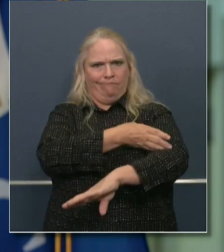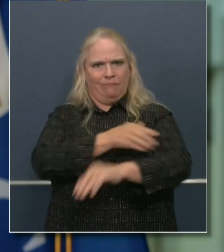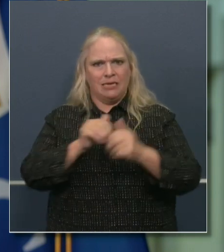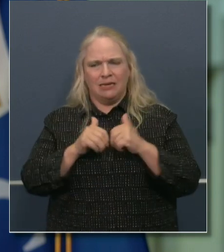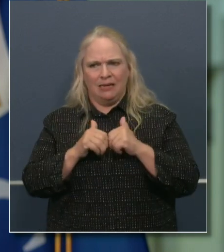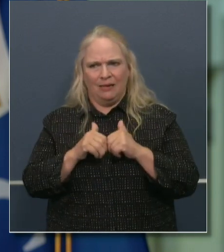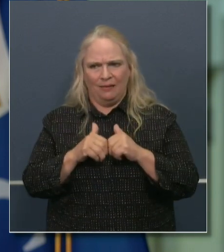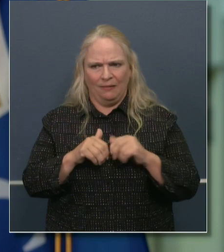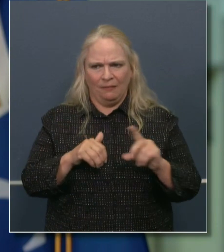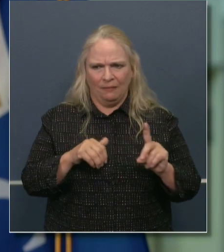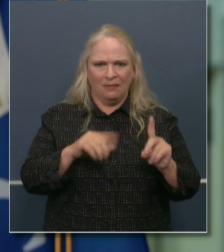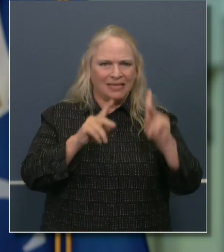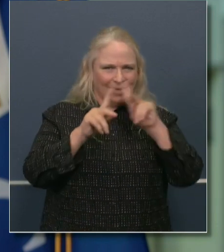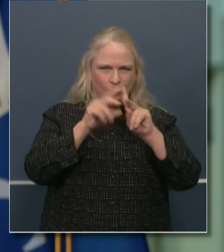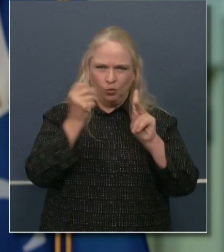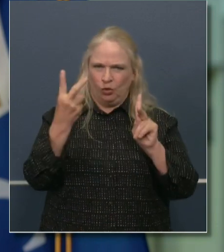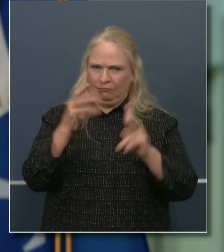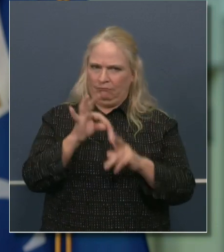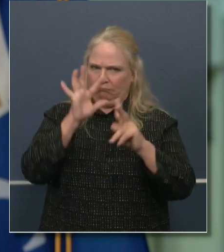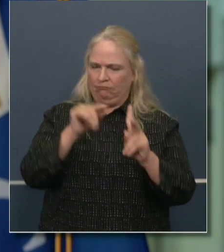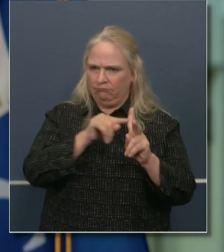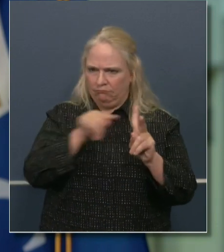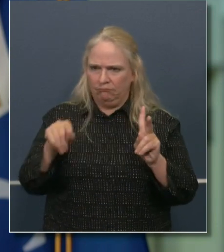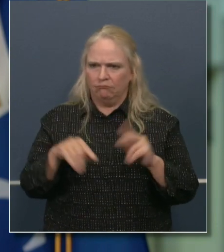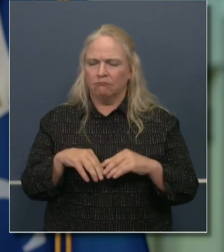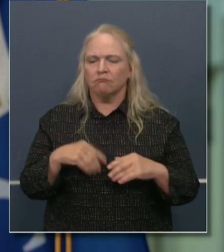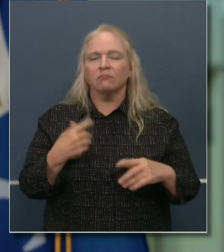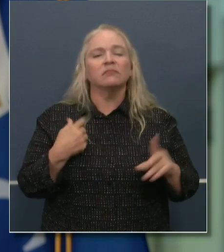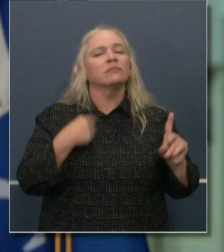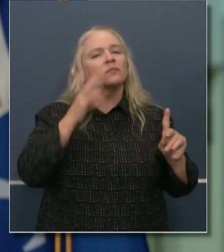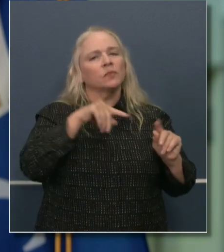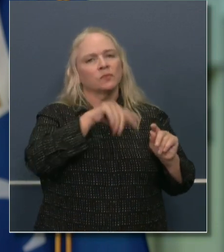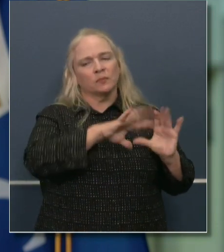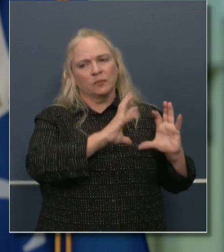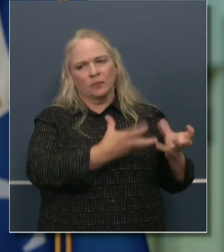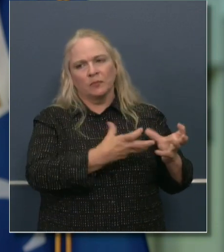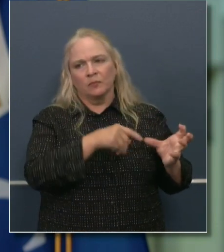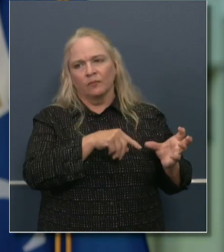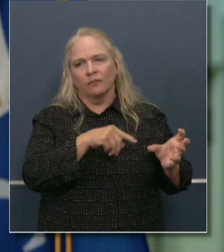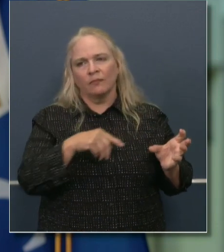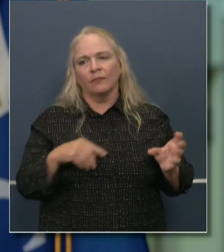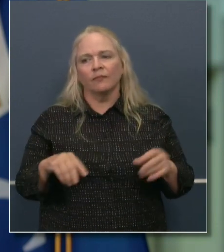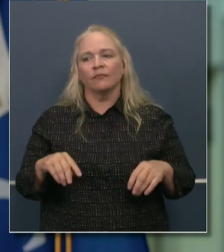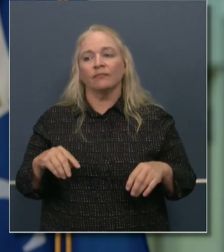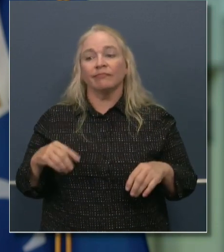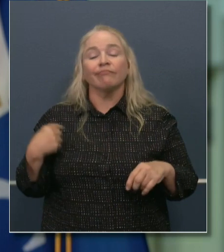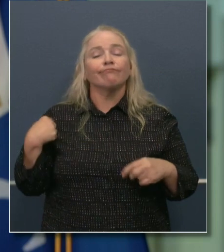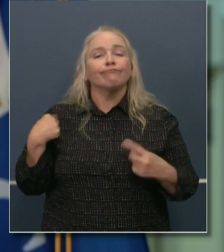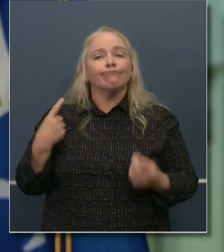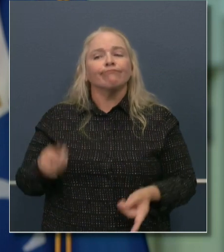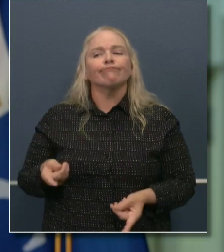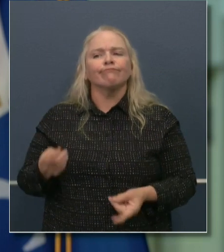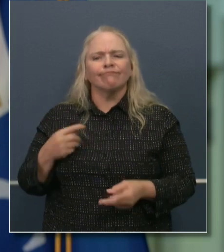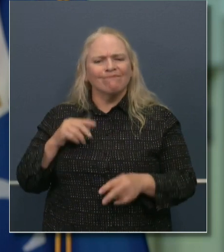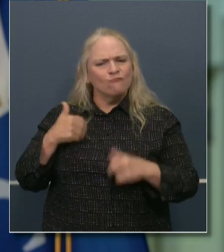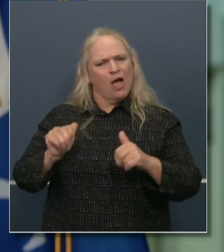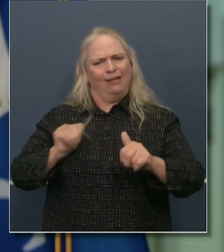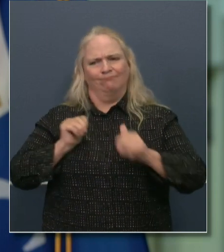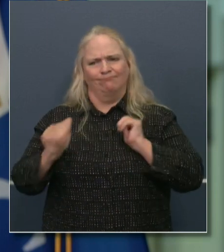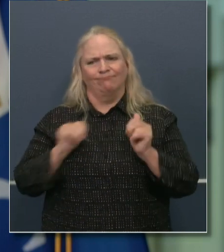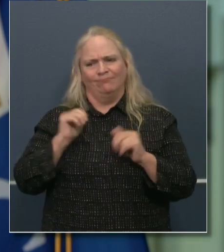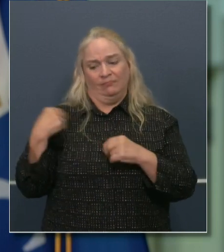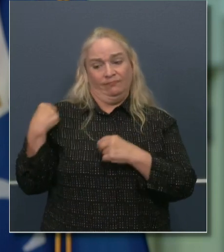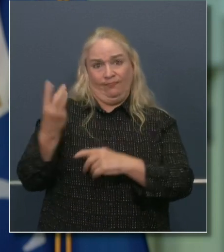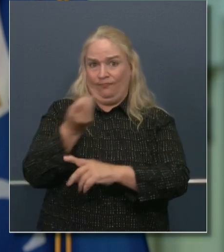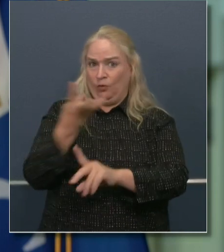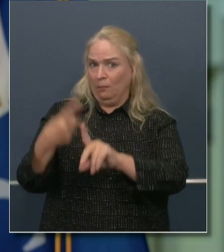California. That is a bottom-up approach, but we certainly will be have been asserting ourselves for a number of months now in terms of the